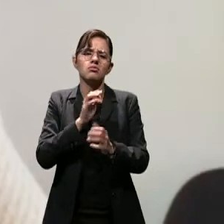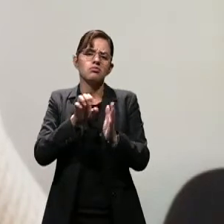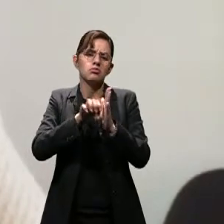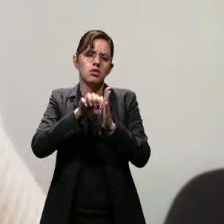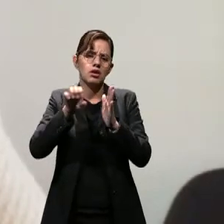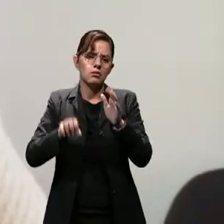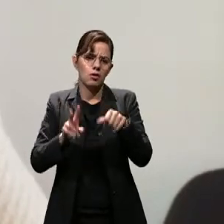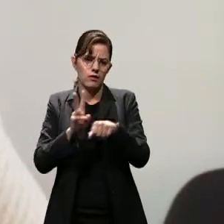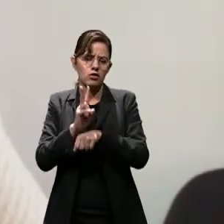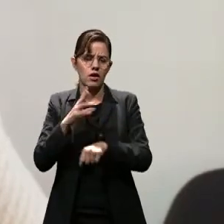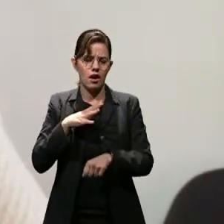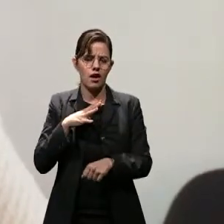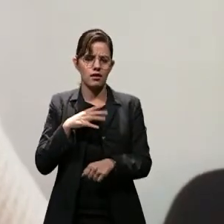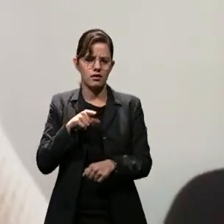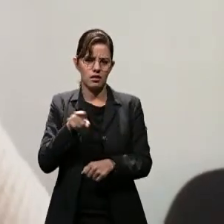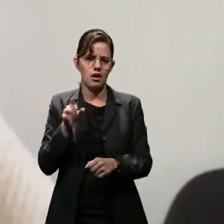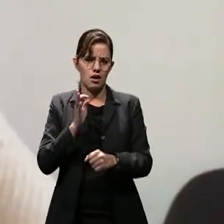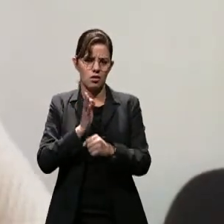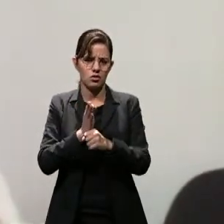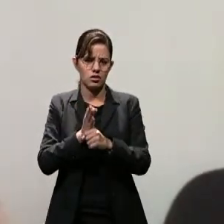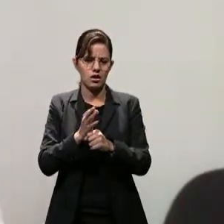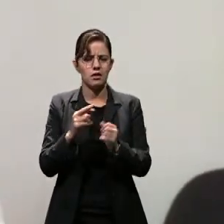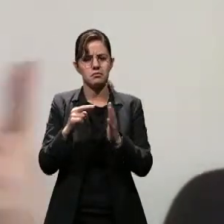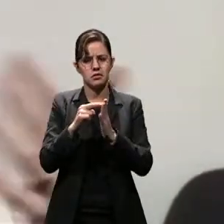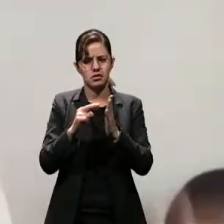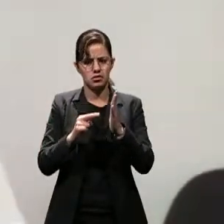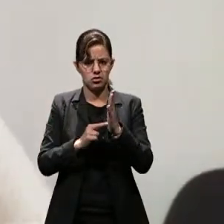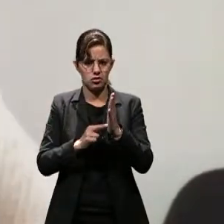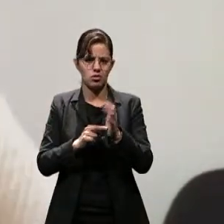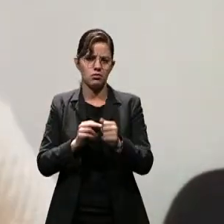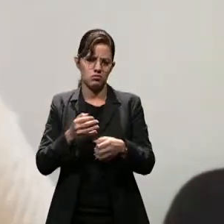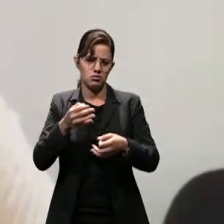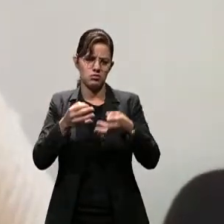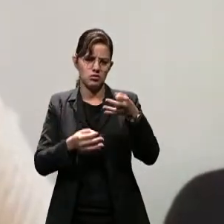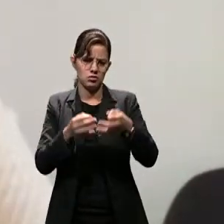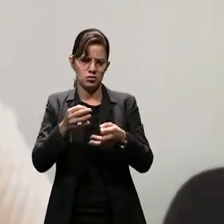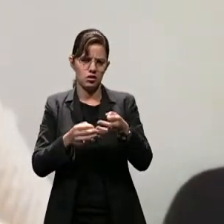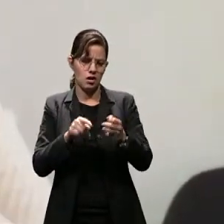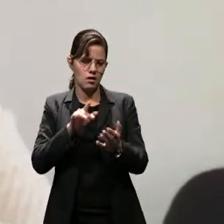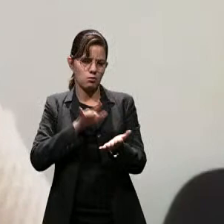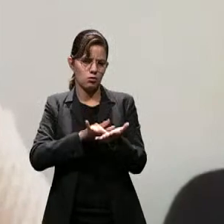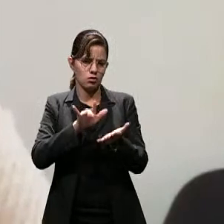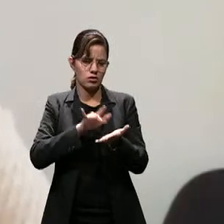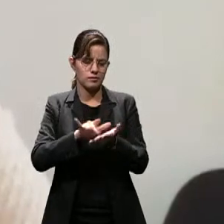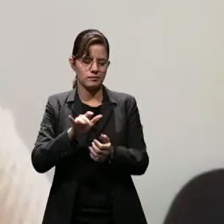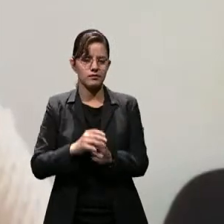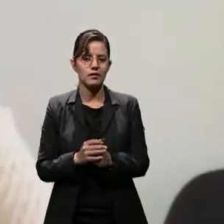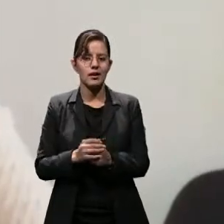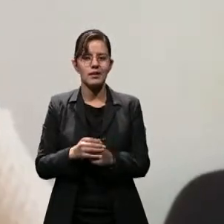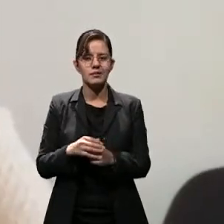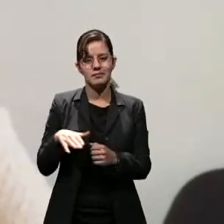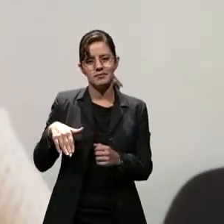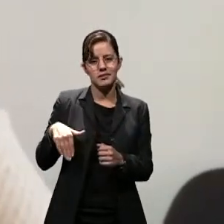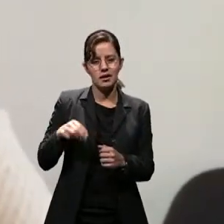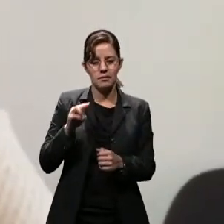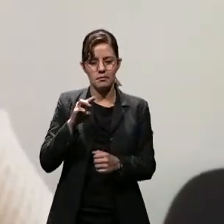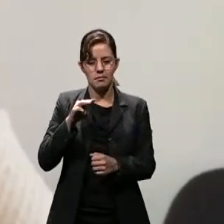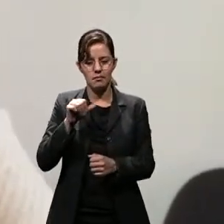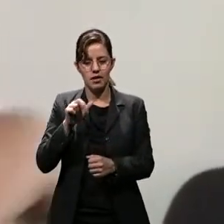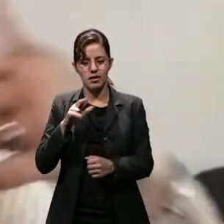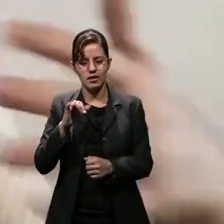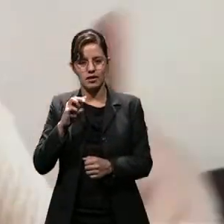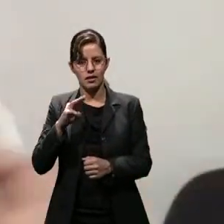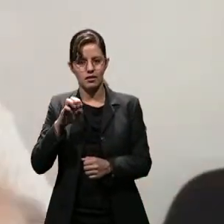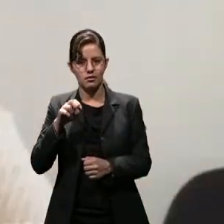has some measures that were set forth through the jurisdictions. As Mari Carmen was mentioning,